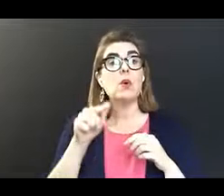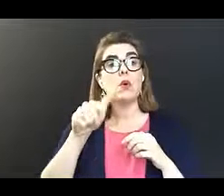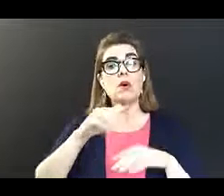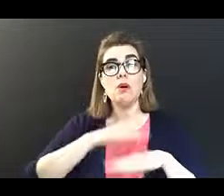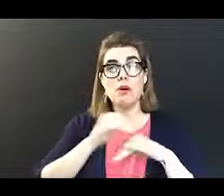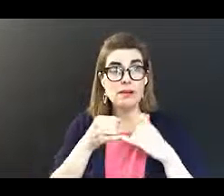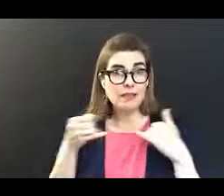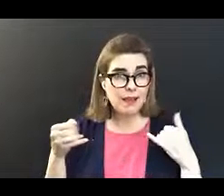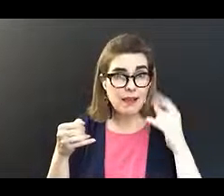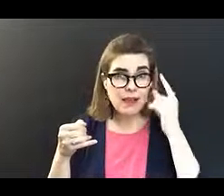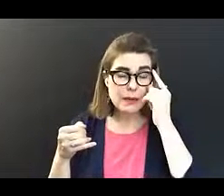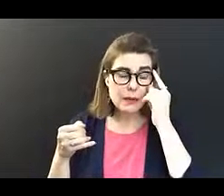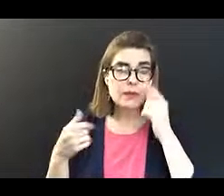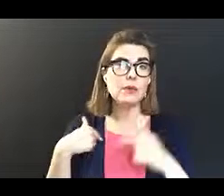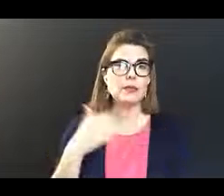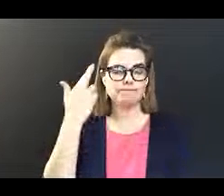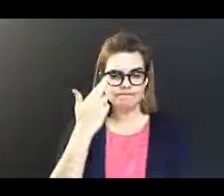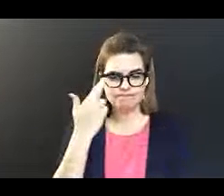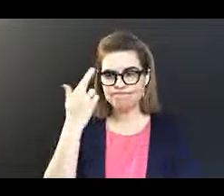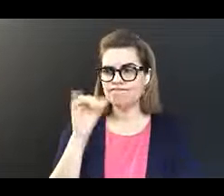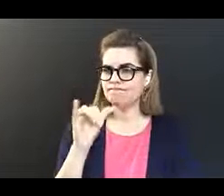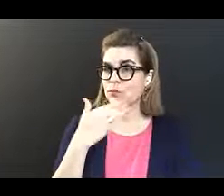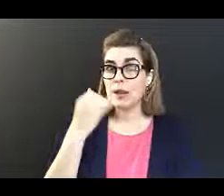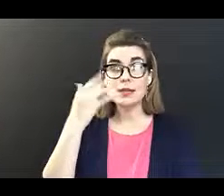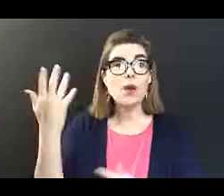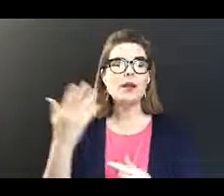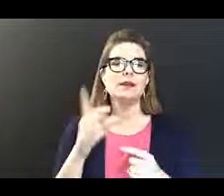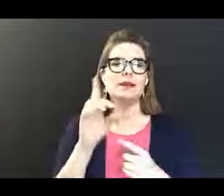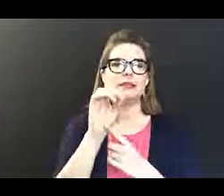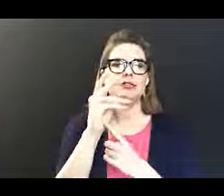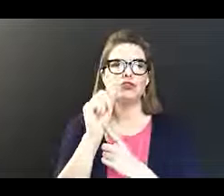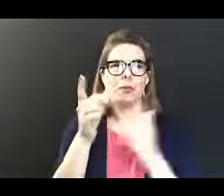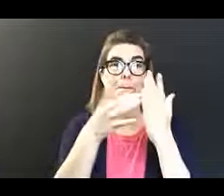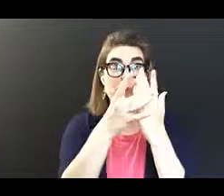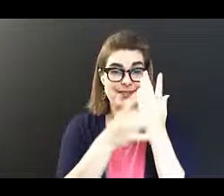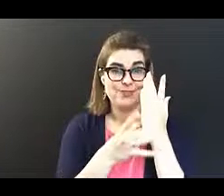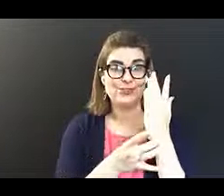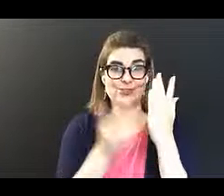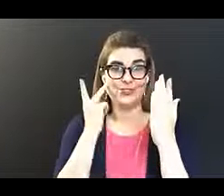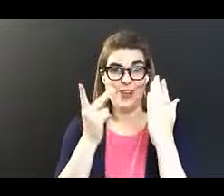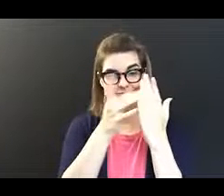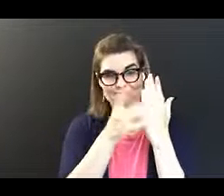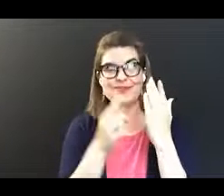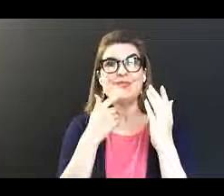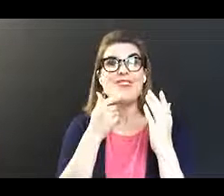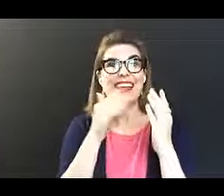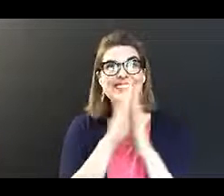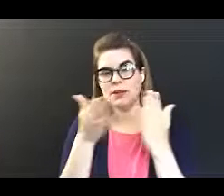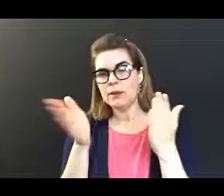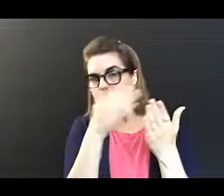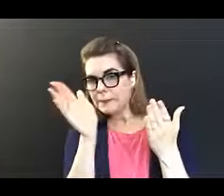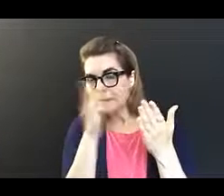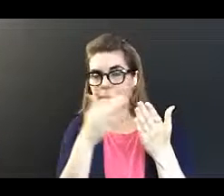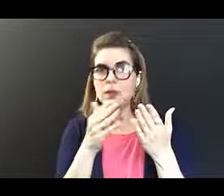we realize this type of digital binder can be really helpful in how we can communicate with students. But we also think that going back, it could be a great